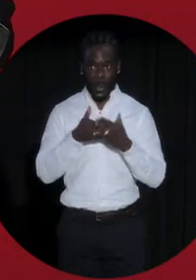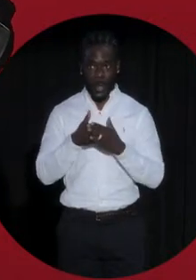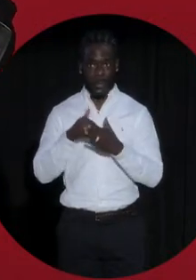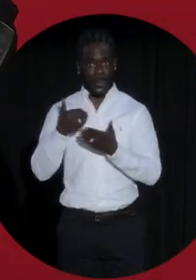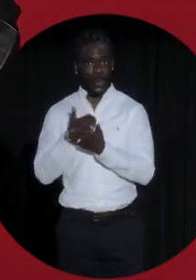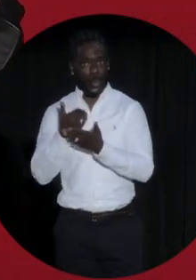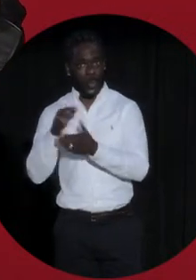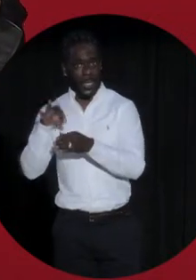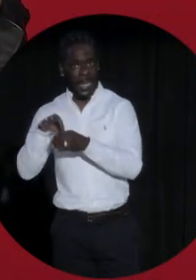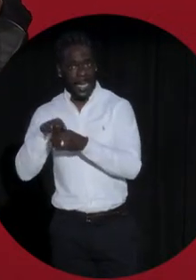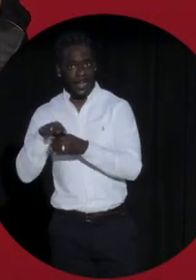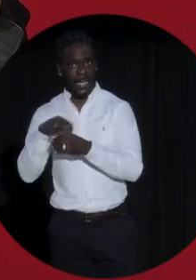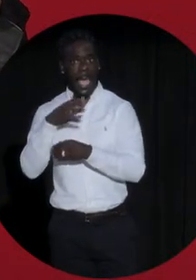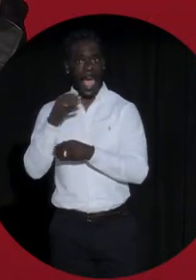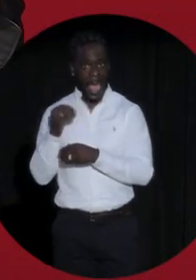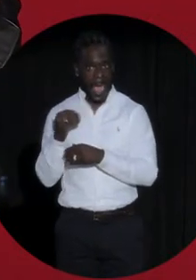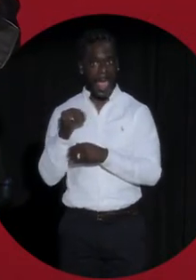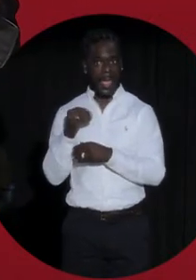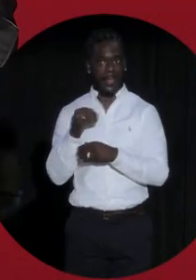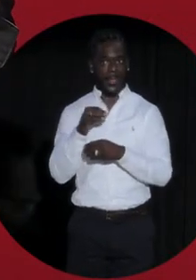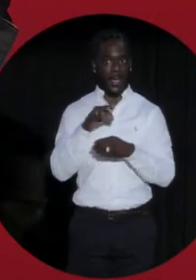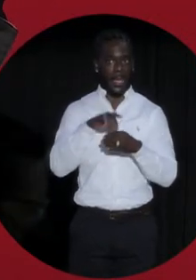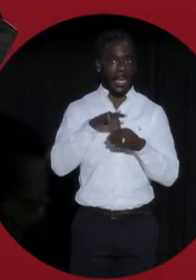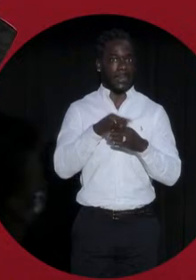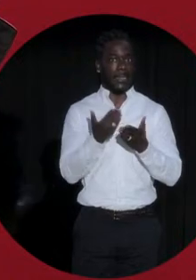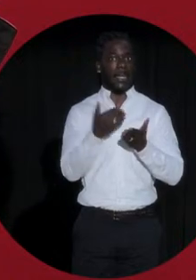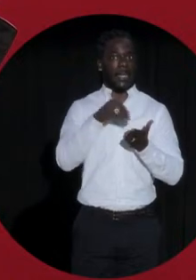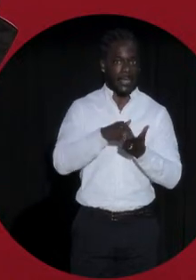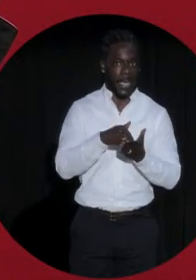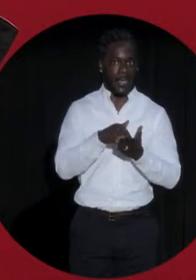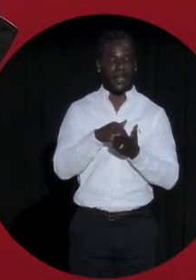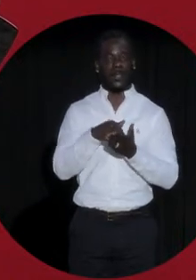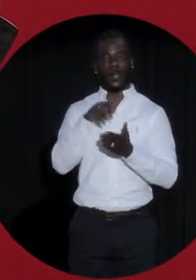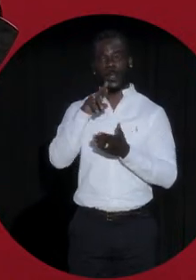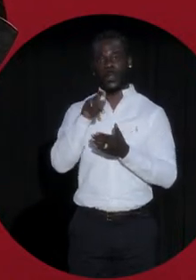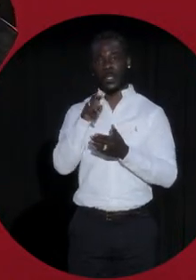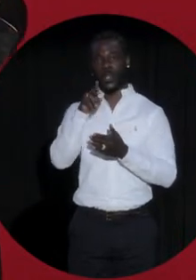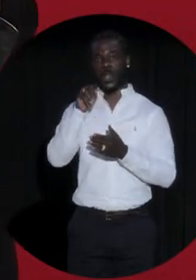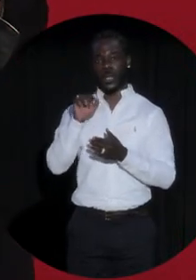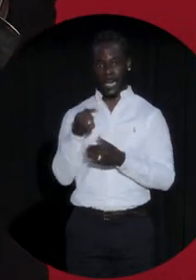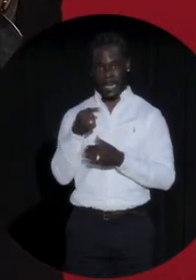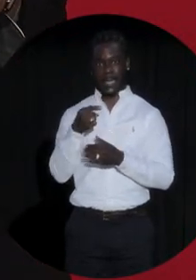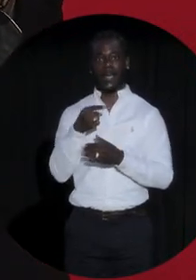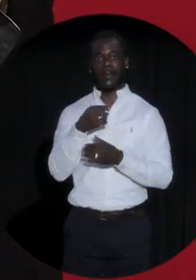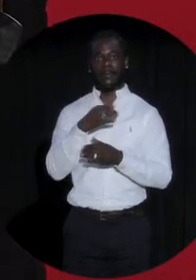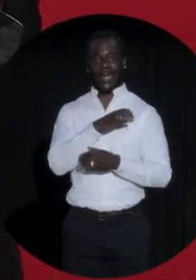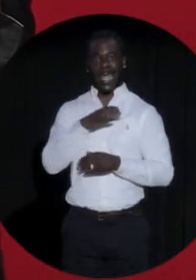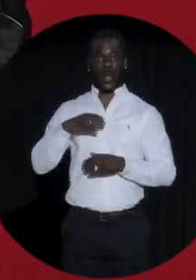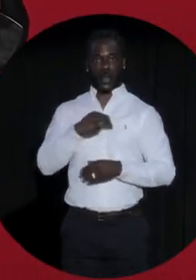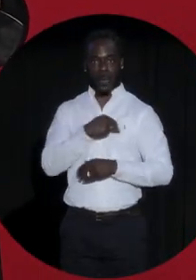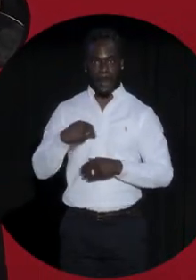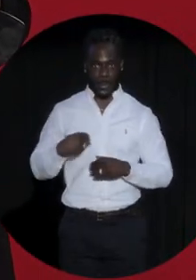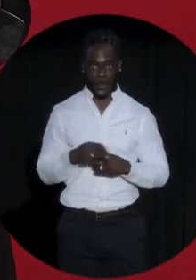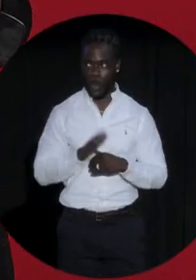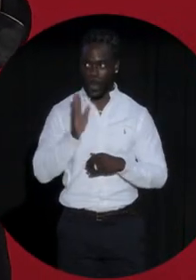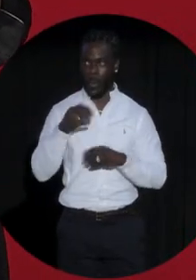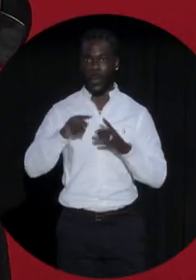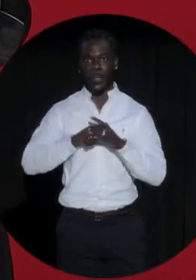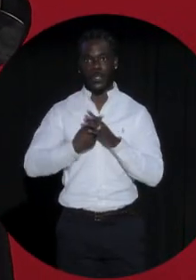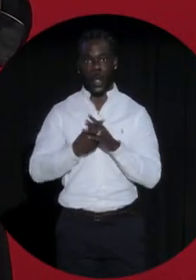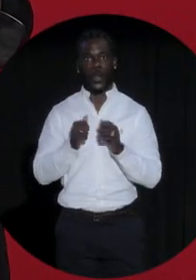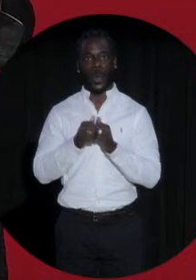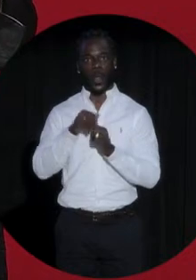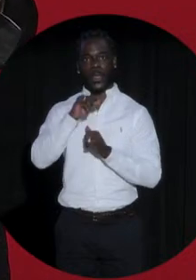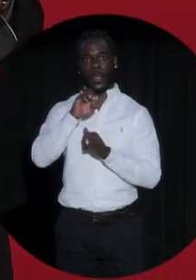newly, returning and newly elected council members. So we will begin with the Honorable